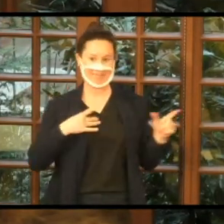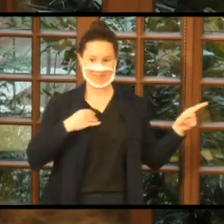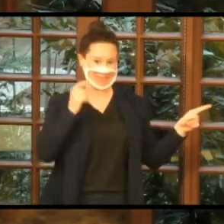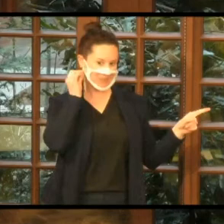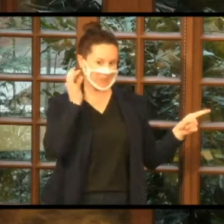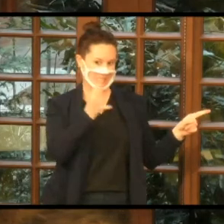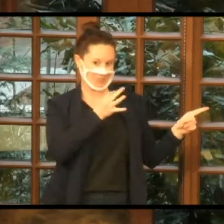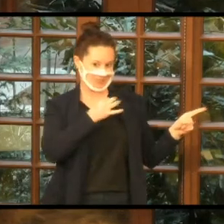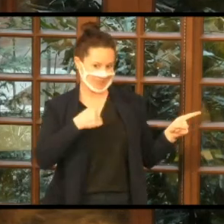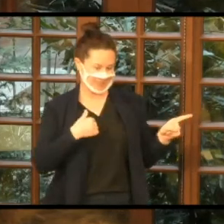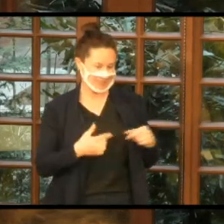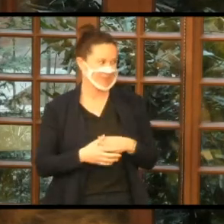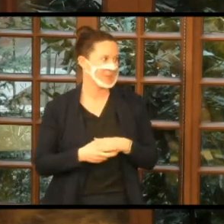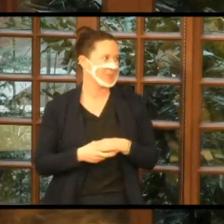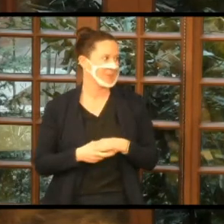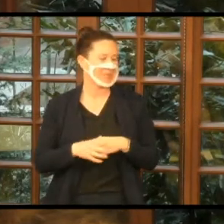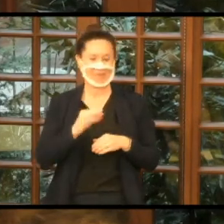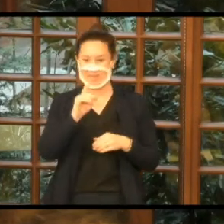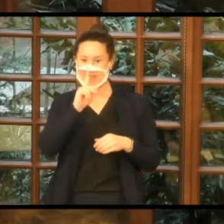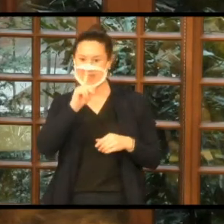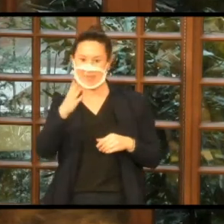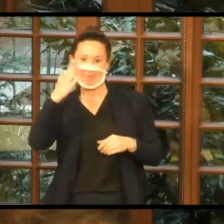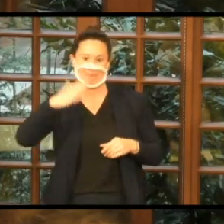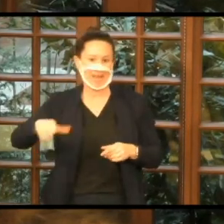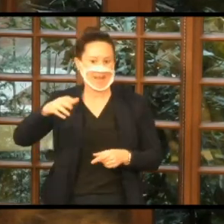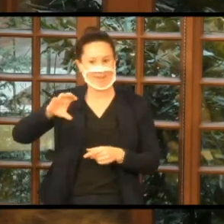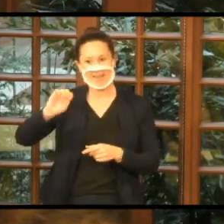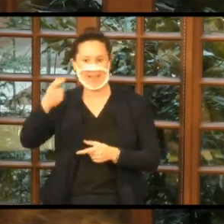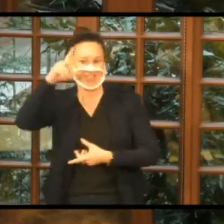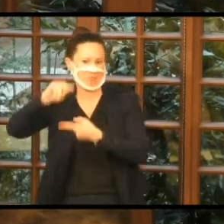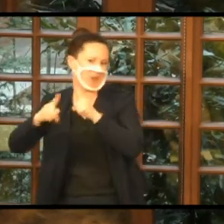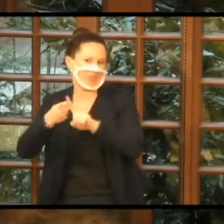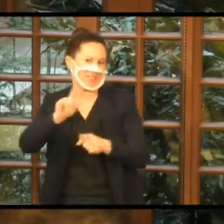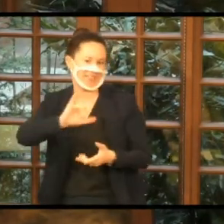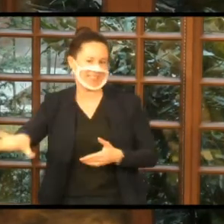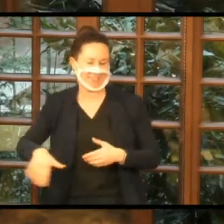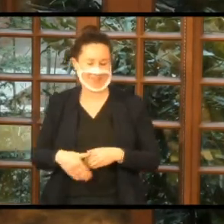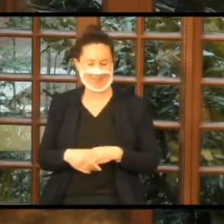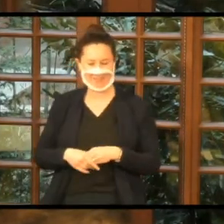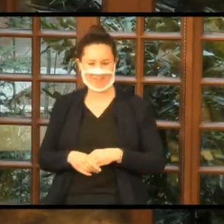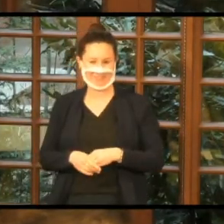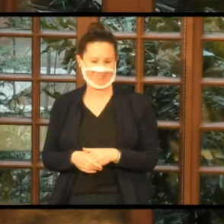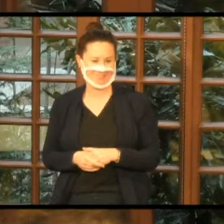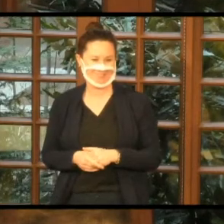and really bad ex-boyfriends and things like that.